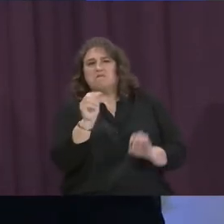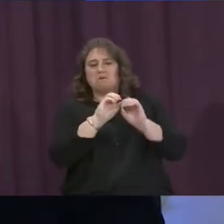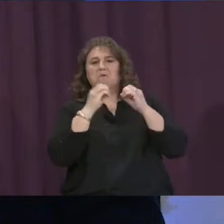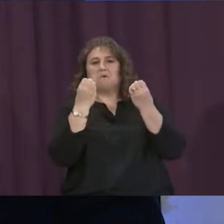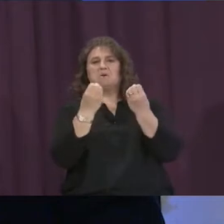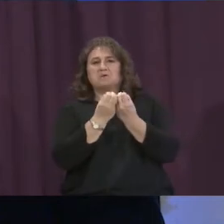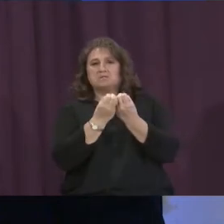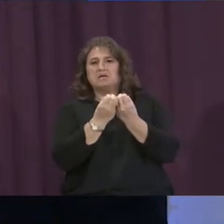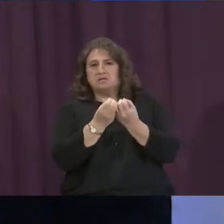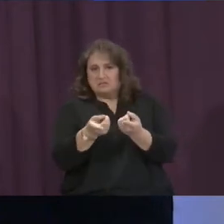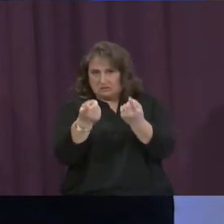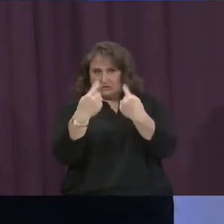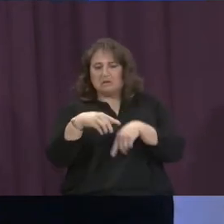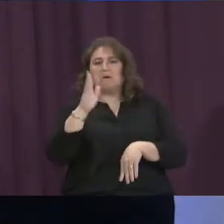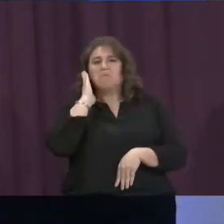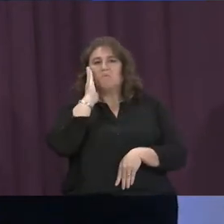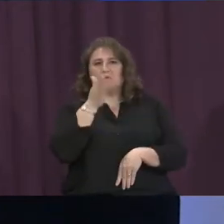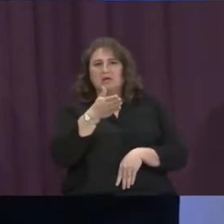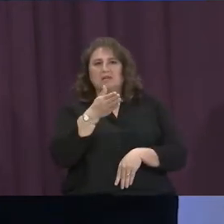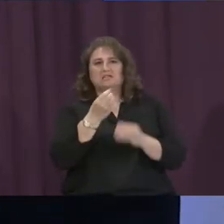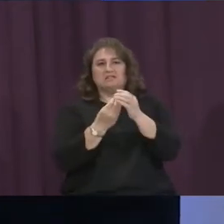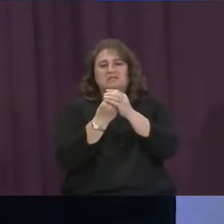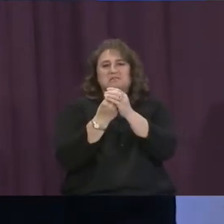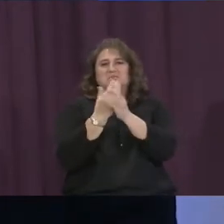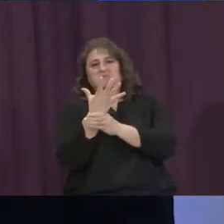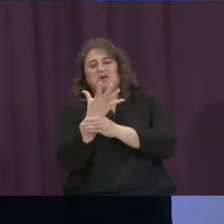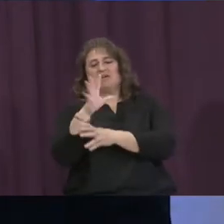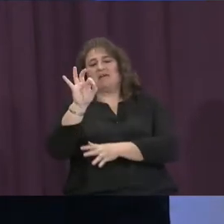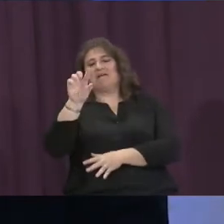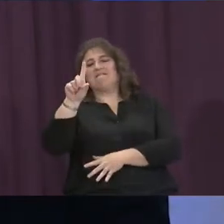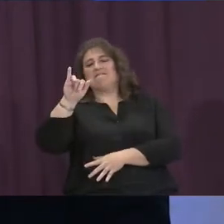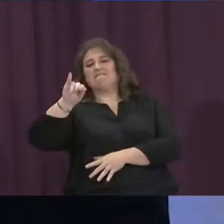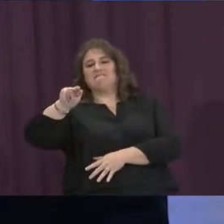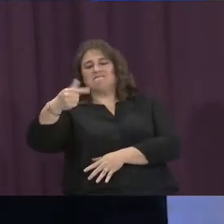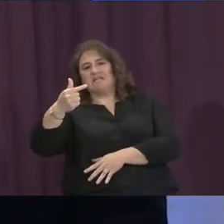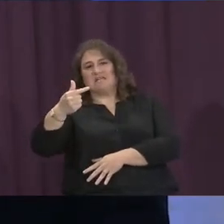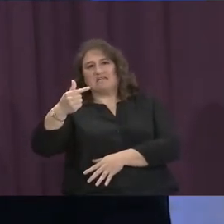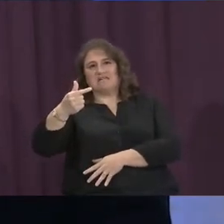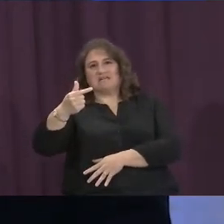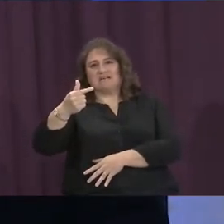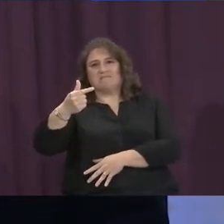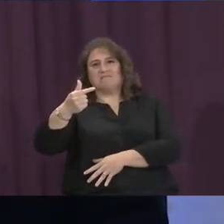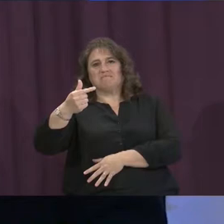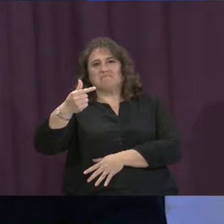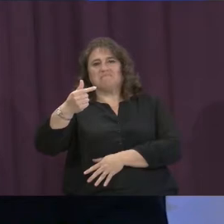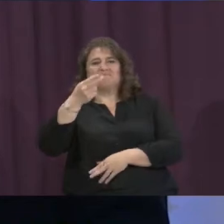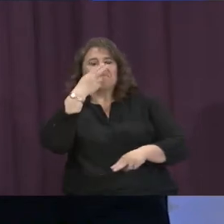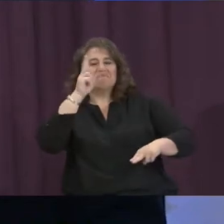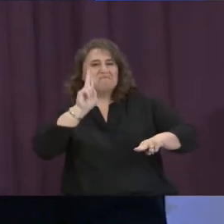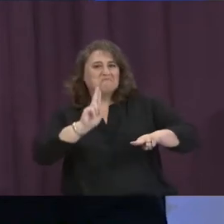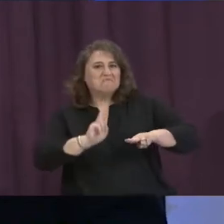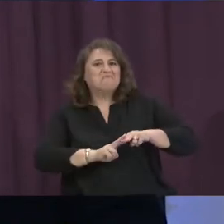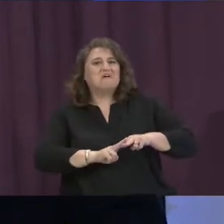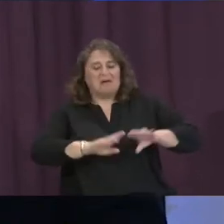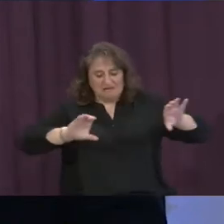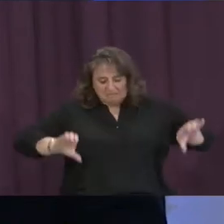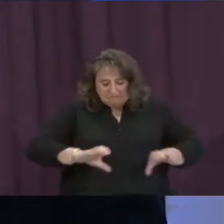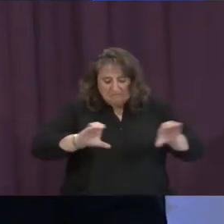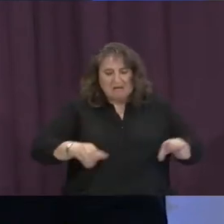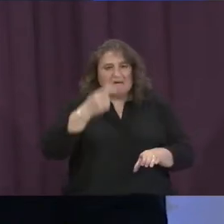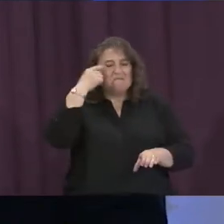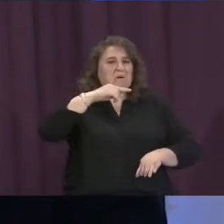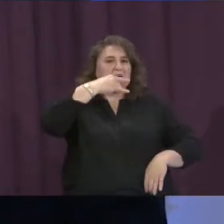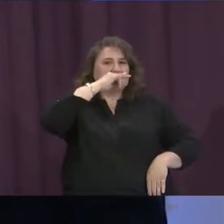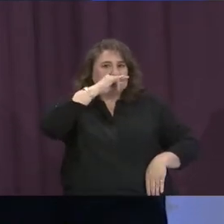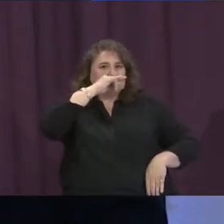be participating in our spring, it's called the Spring Fling, and they'll be handing out fun activities for kids